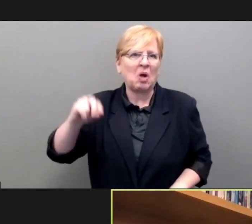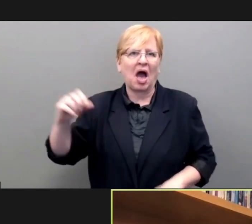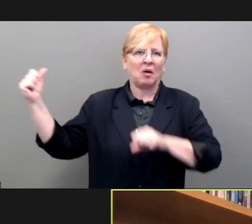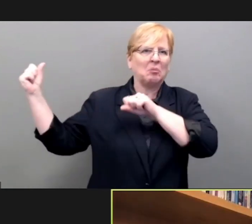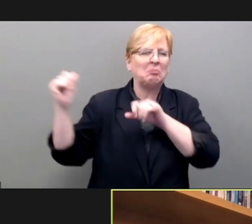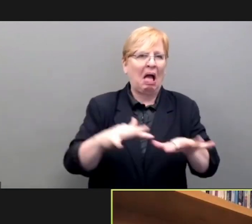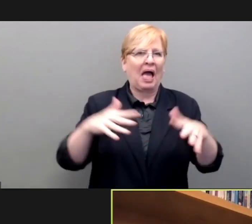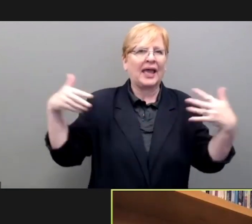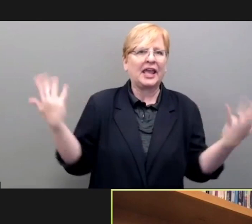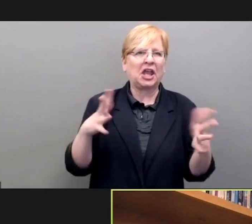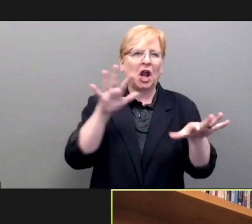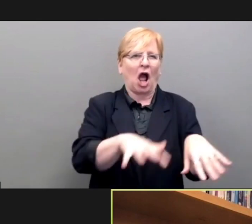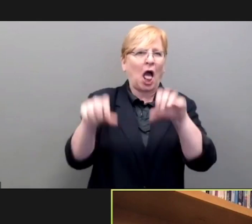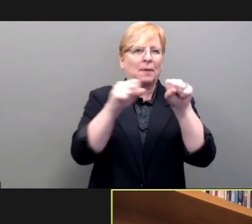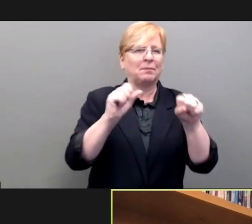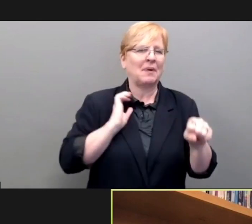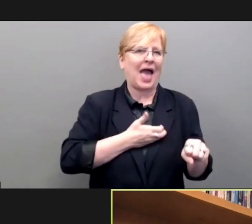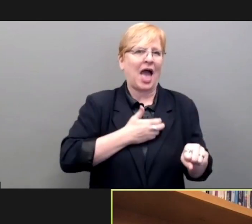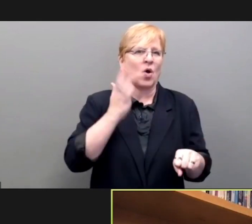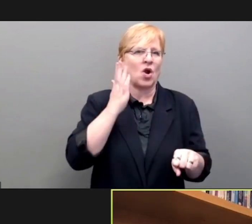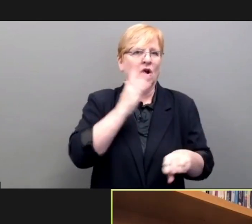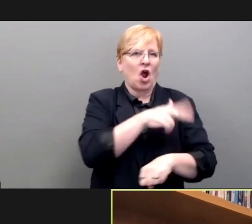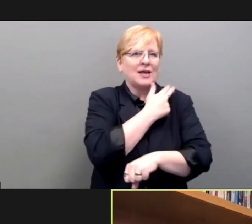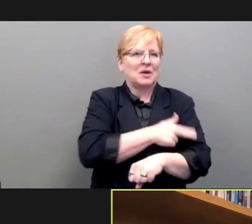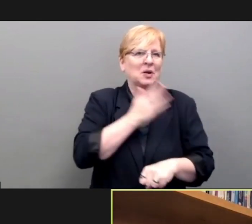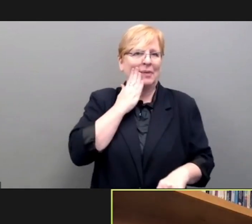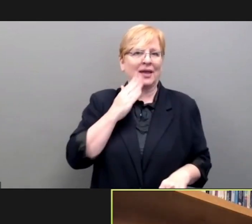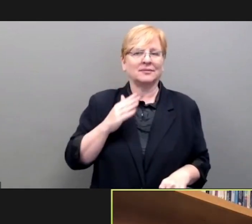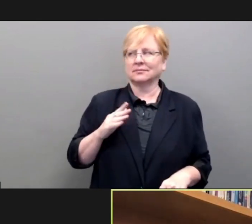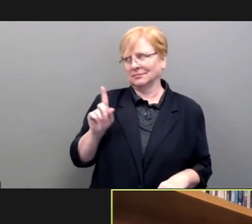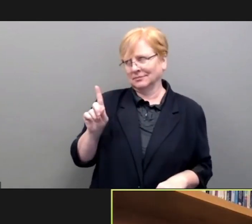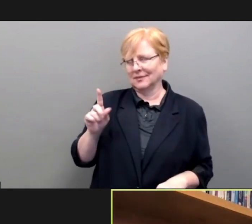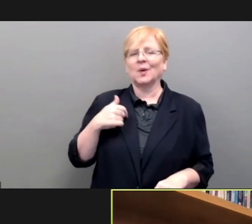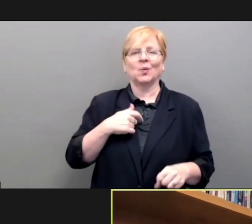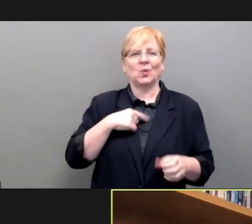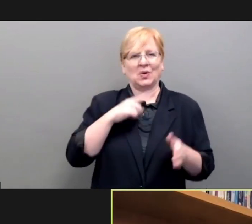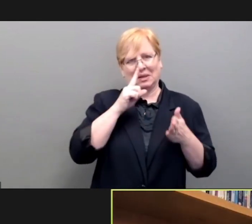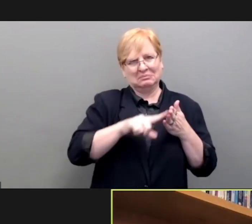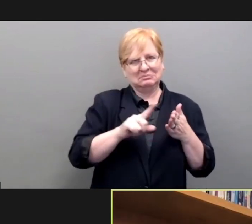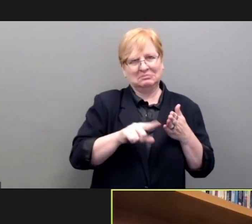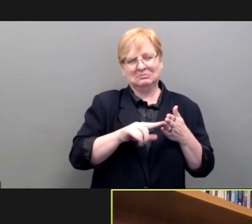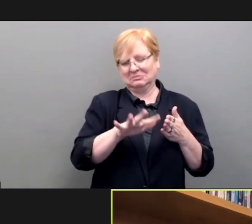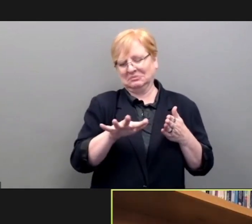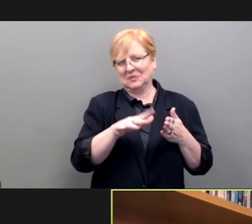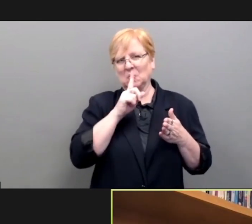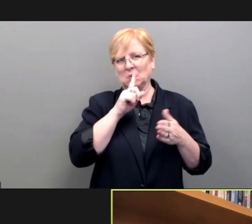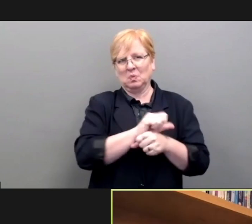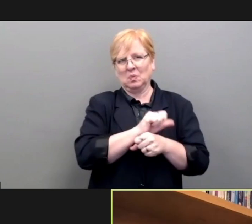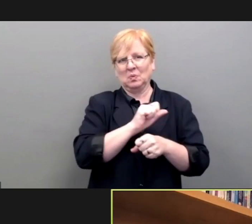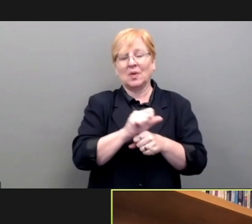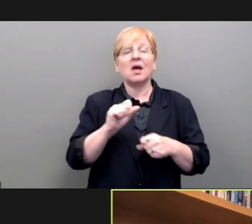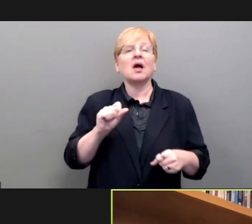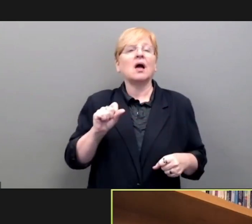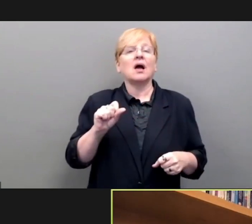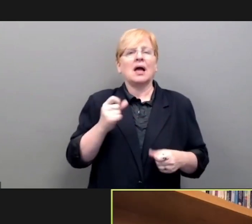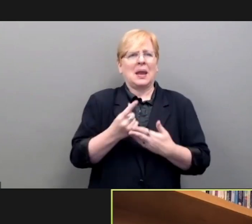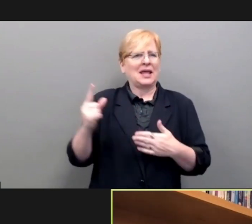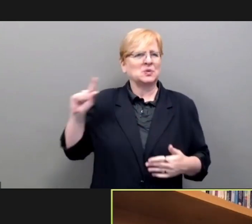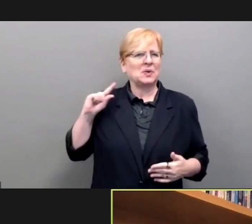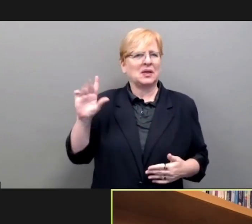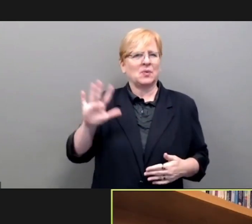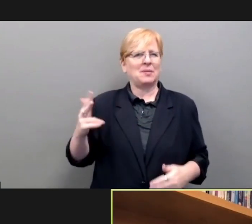get pretty real-time data for out-of-state hospitalizations. It was running about 13 at the end of last week. And on